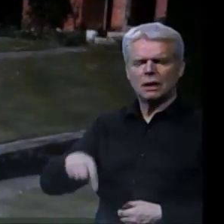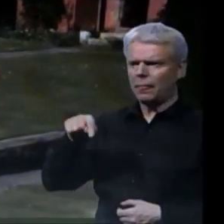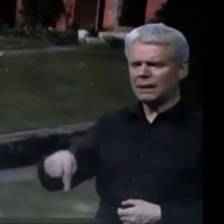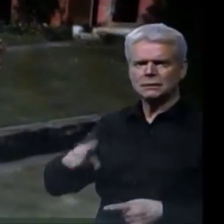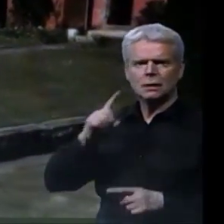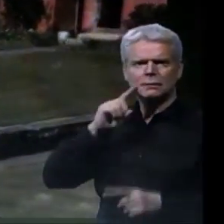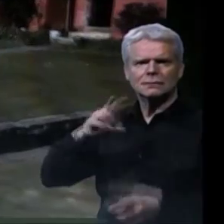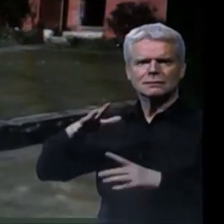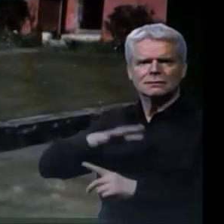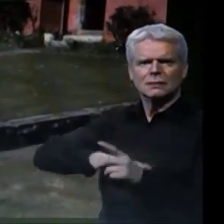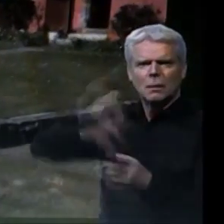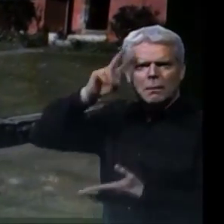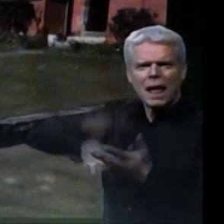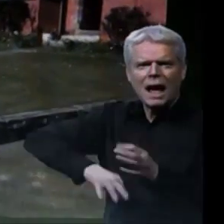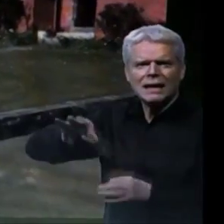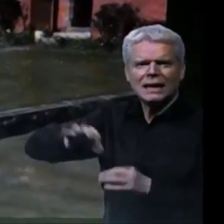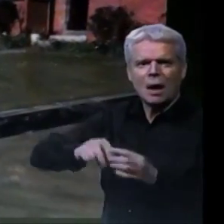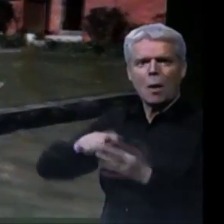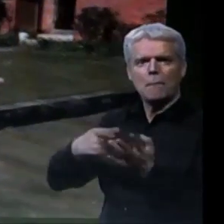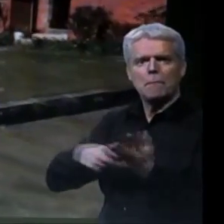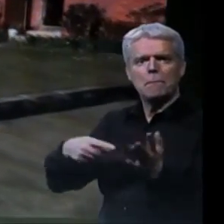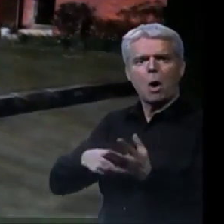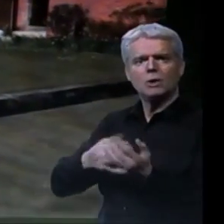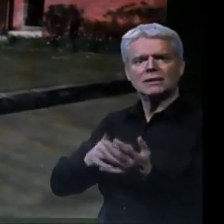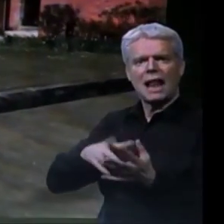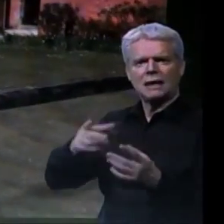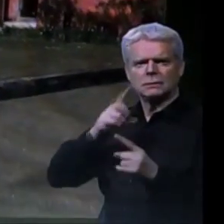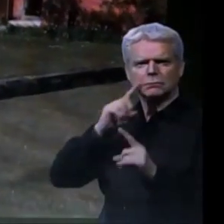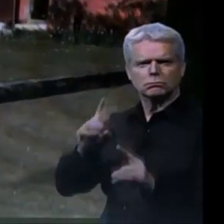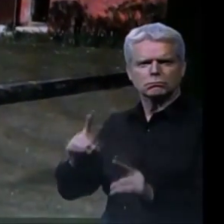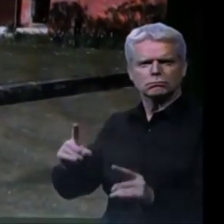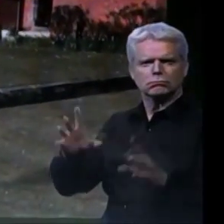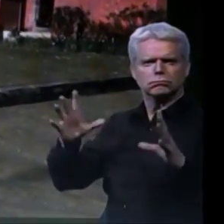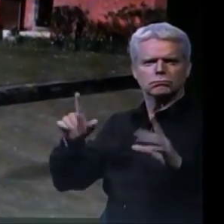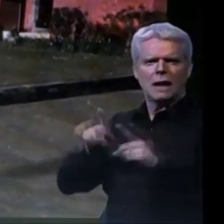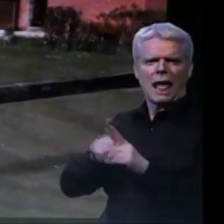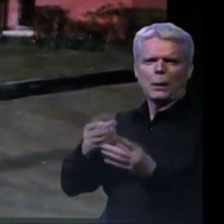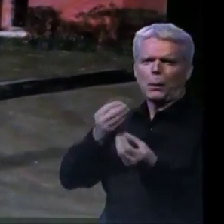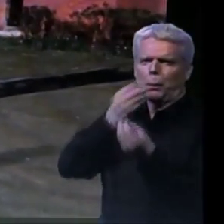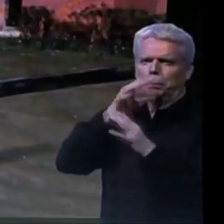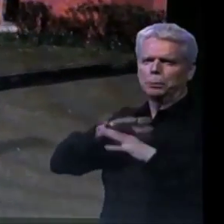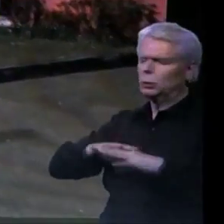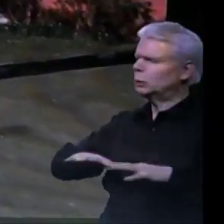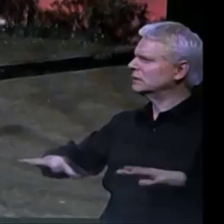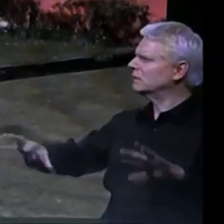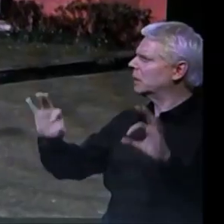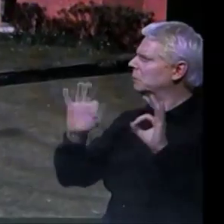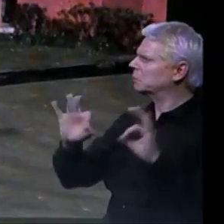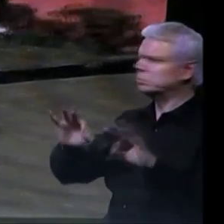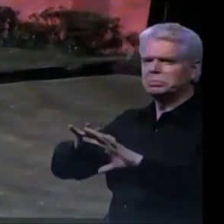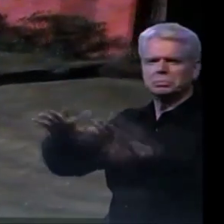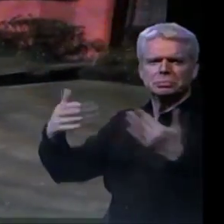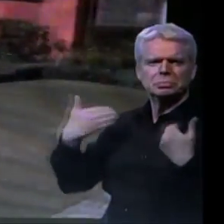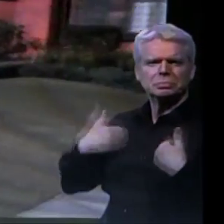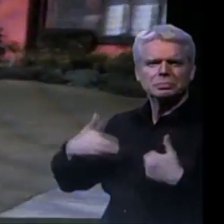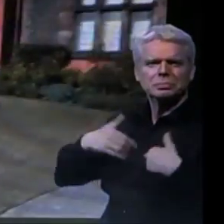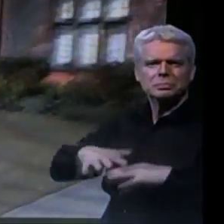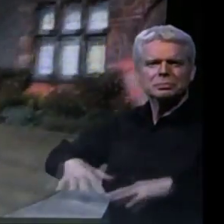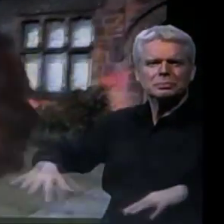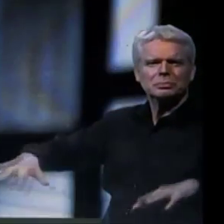The houses are built with generous proportions and in fine materials. William Lever must have been an exceptional